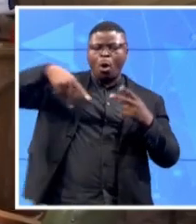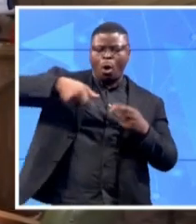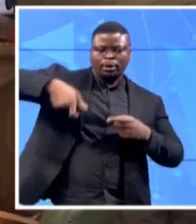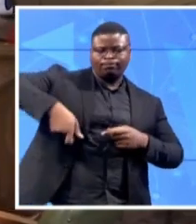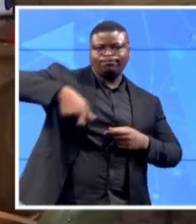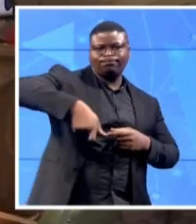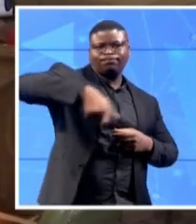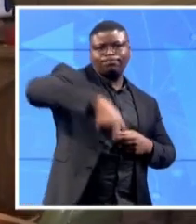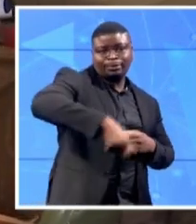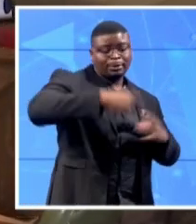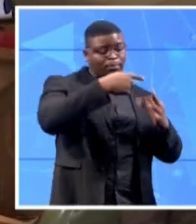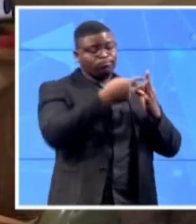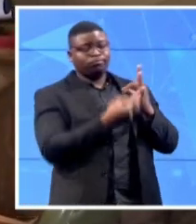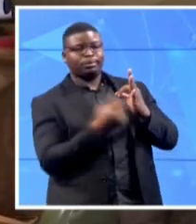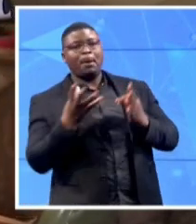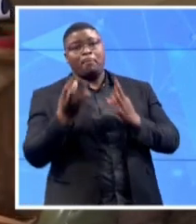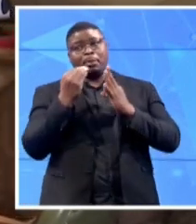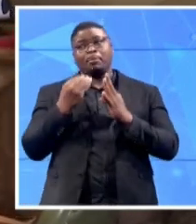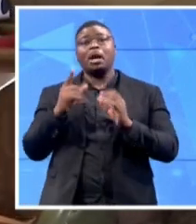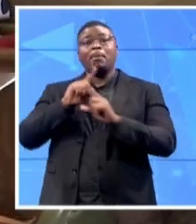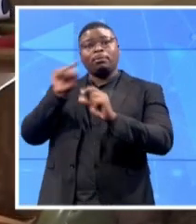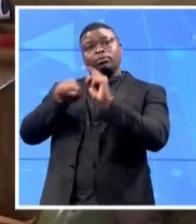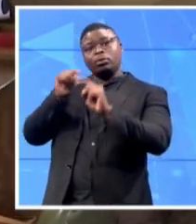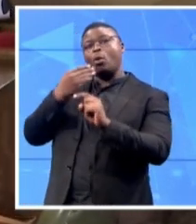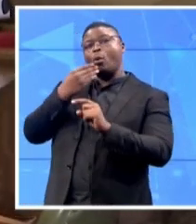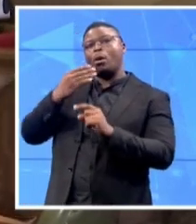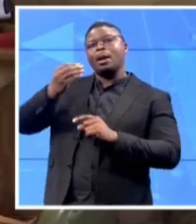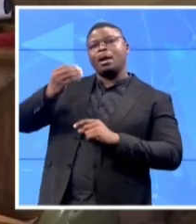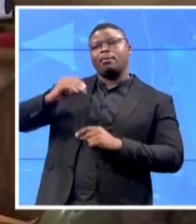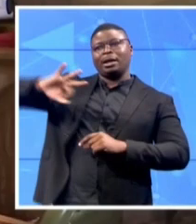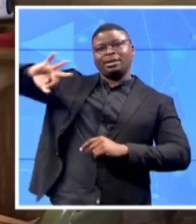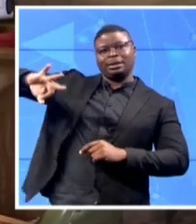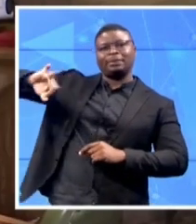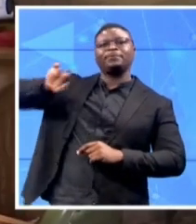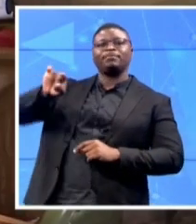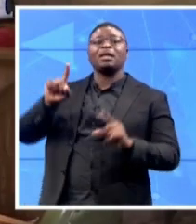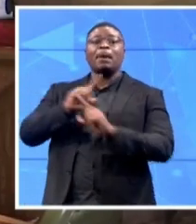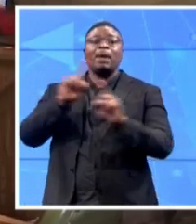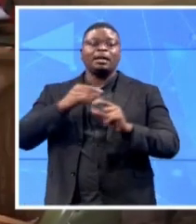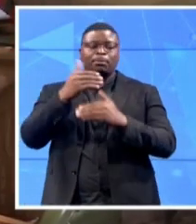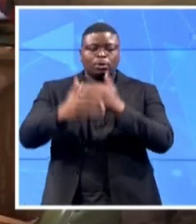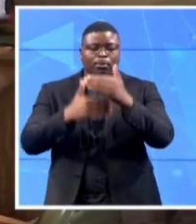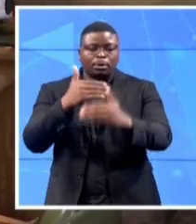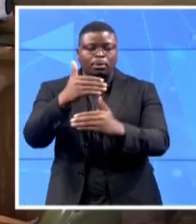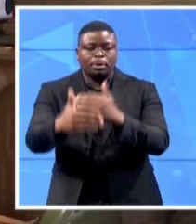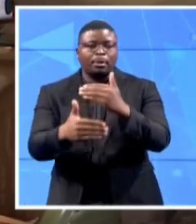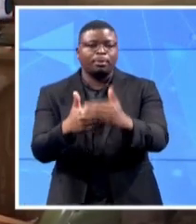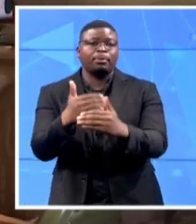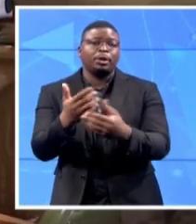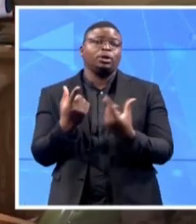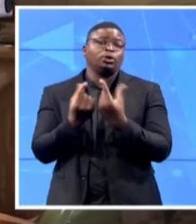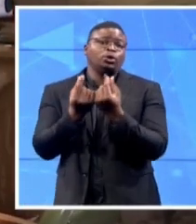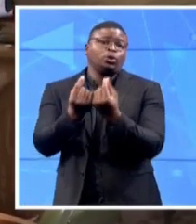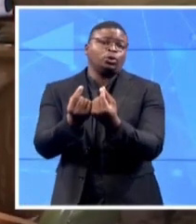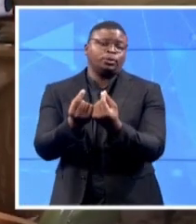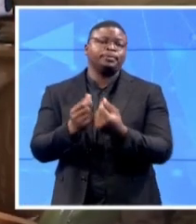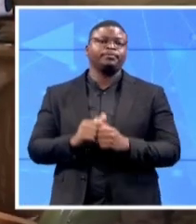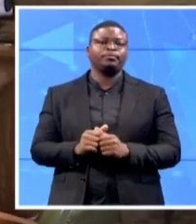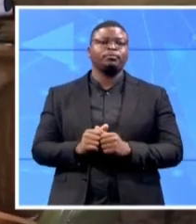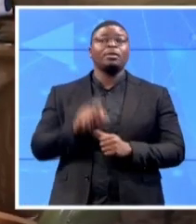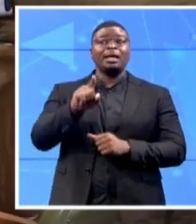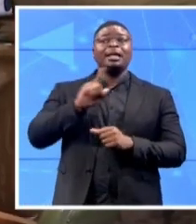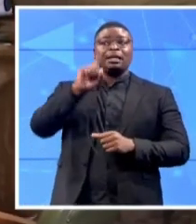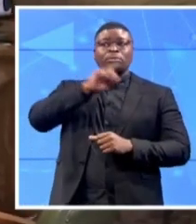the processes that were done were put into place. And firstly, he asked why it took so long, for him, and whether